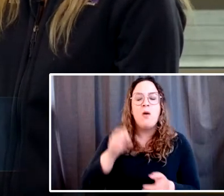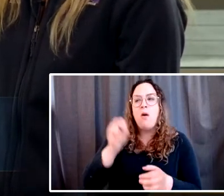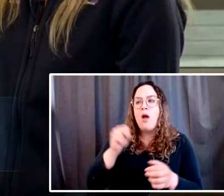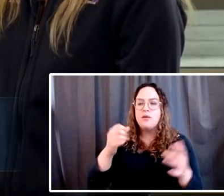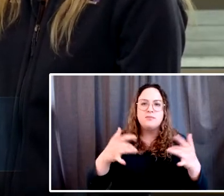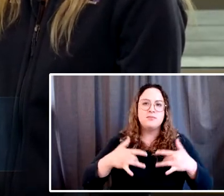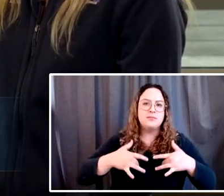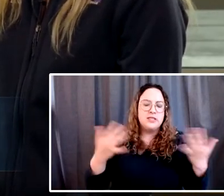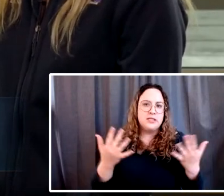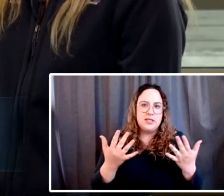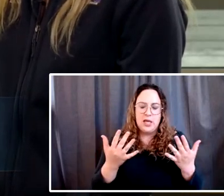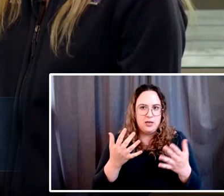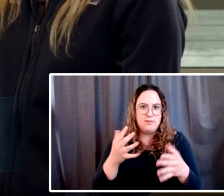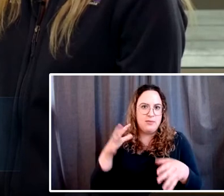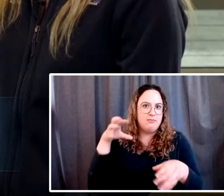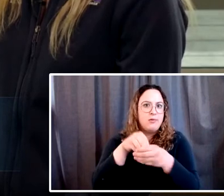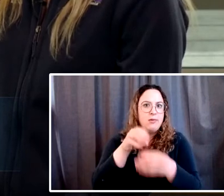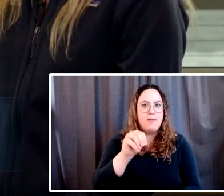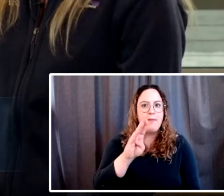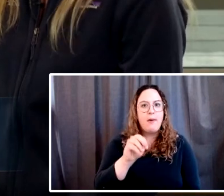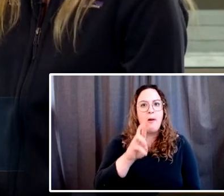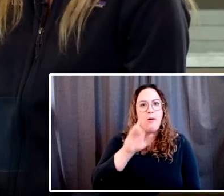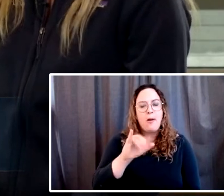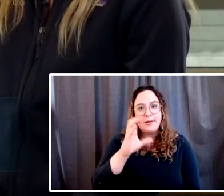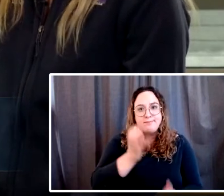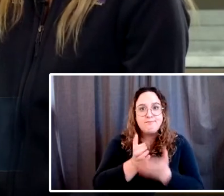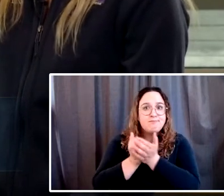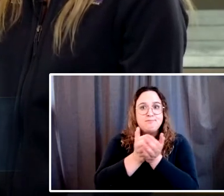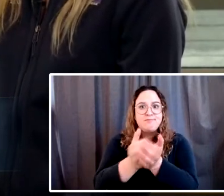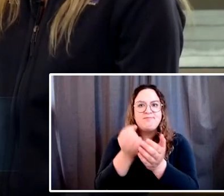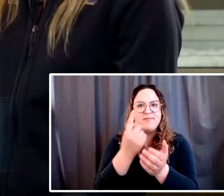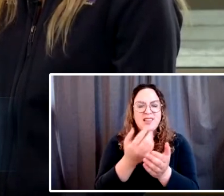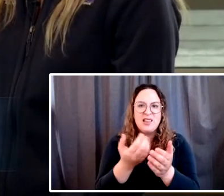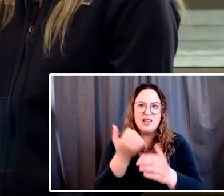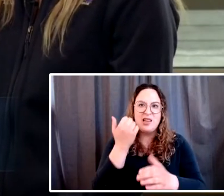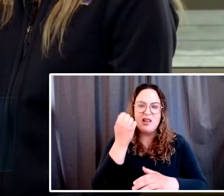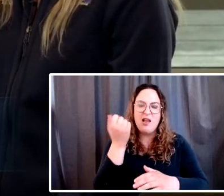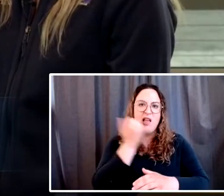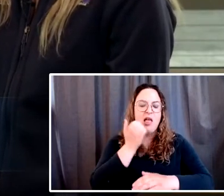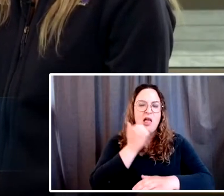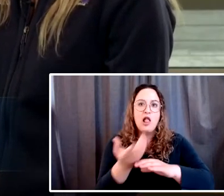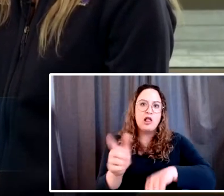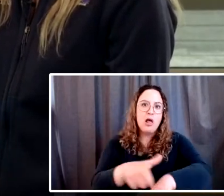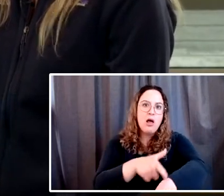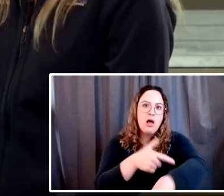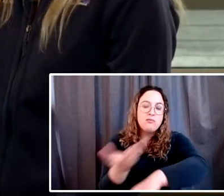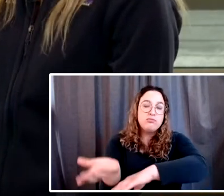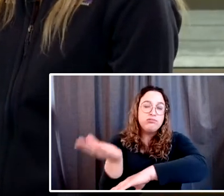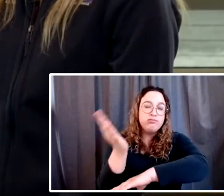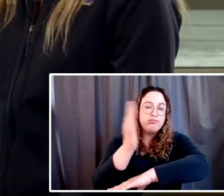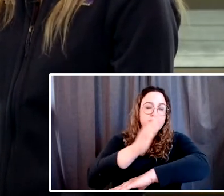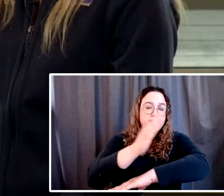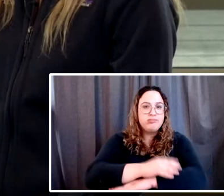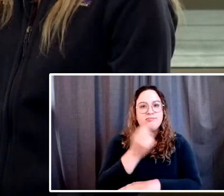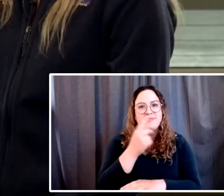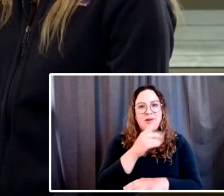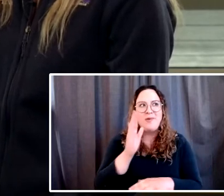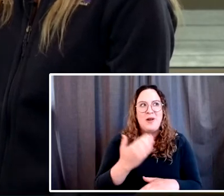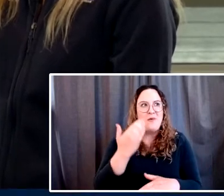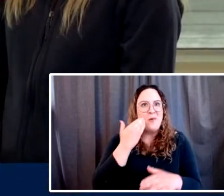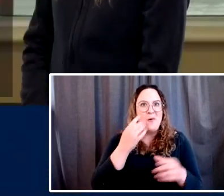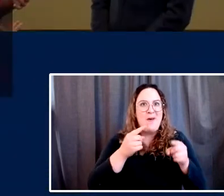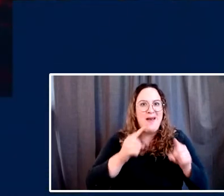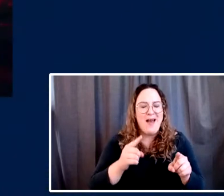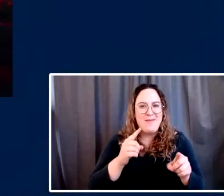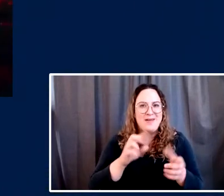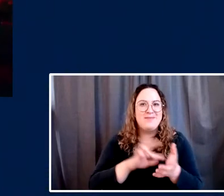MBARI expedition. The days are really long, but because we never know what we're going to see, they go by really fast. And no, that's not what my day